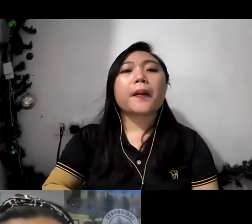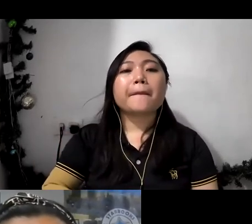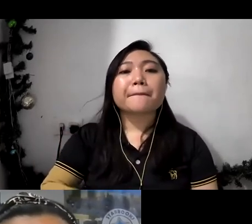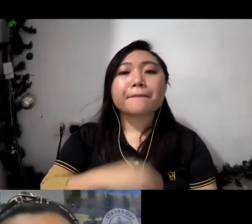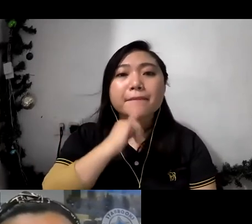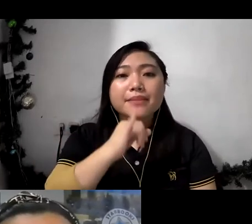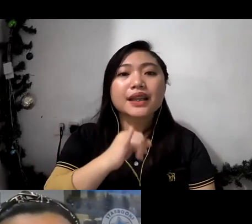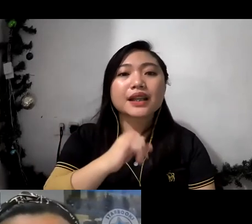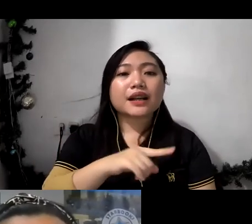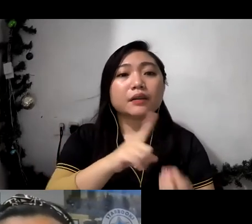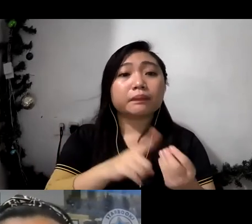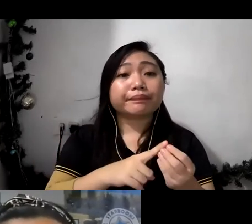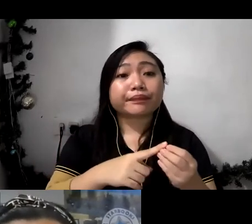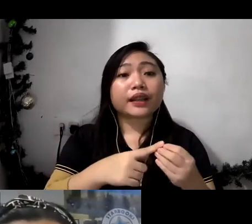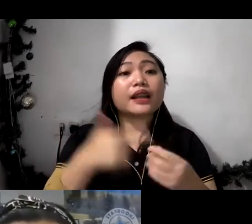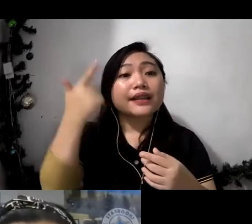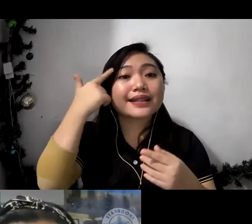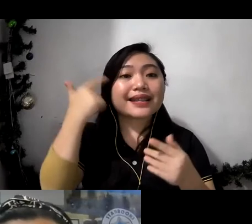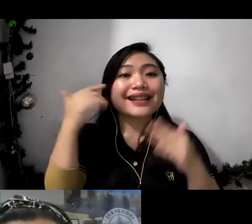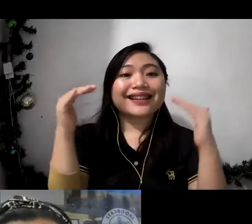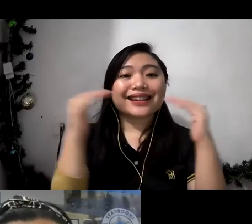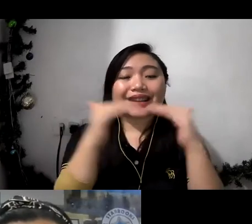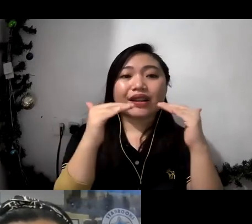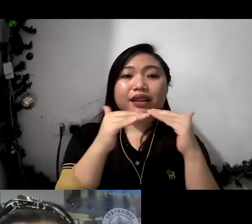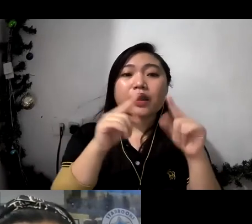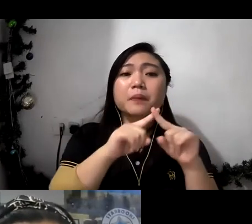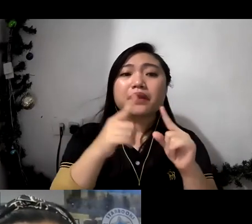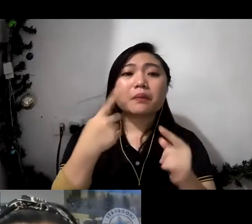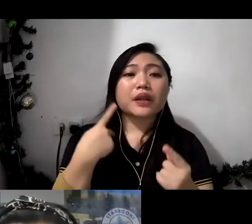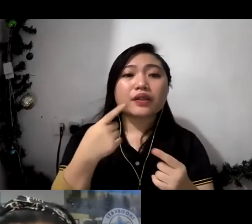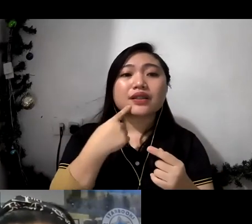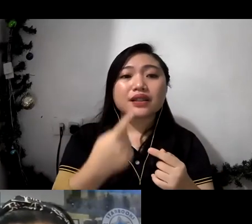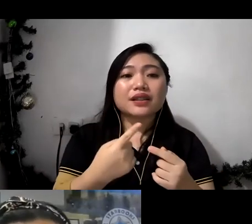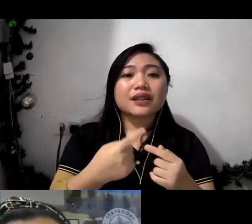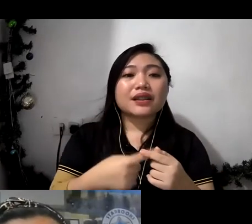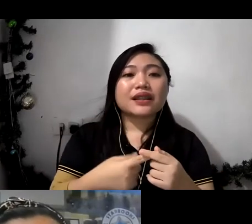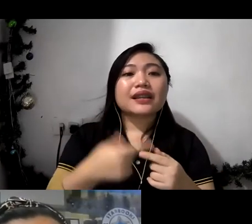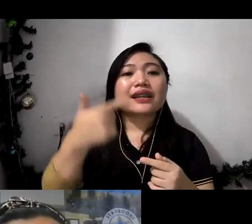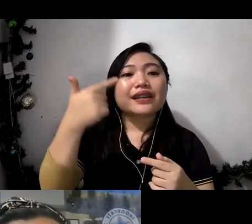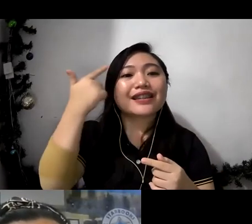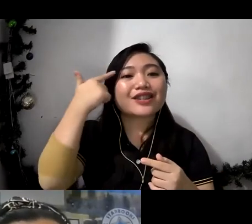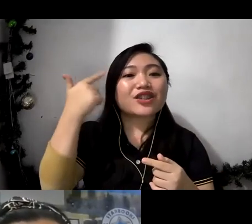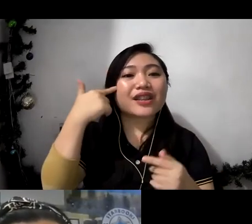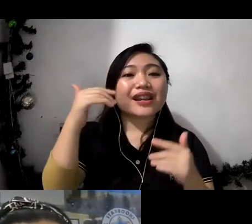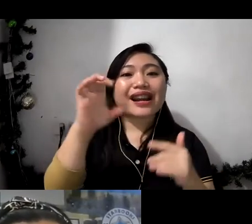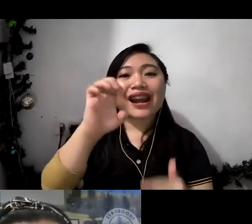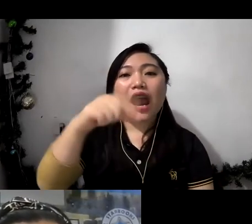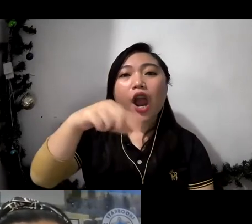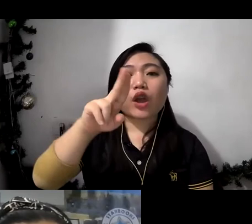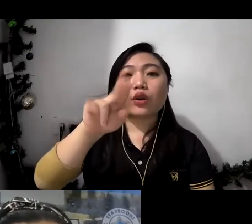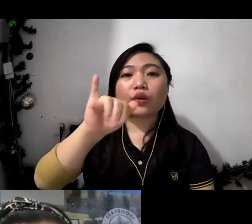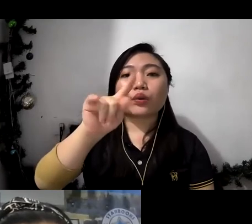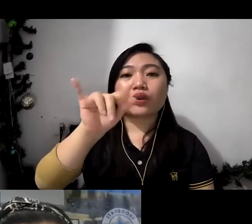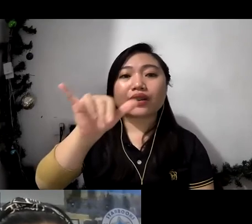dapat nagpo-promote ng gender equality. Pero meron po tayong tinatawag na gender equity should be the driving force to